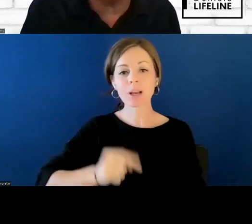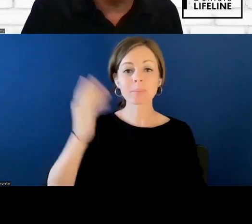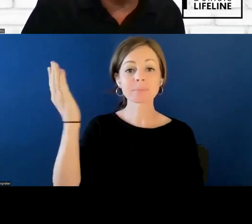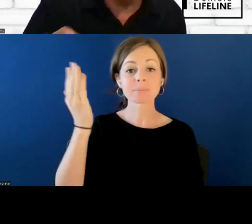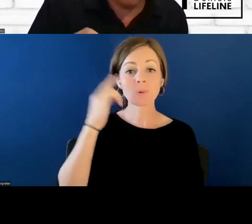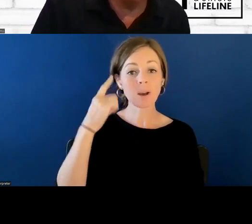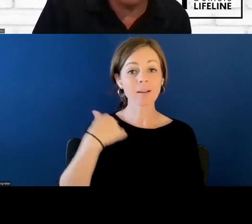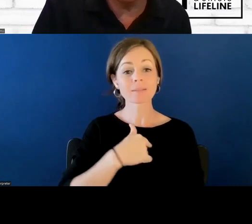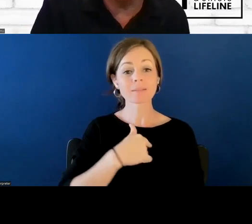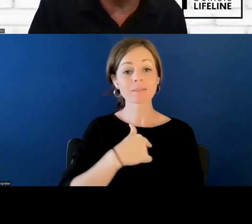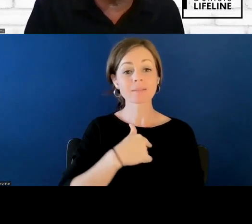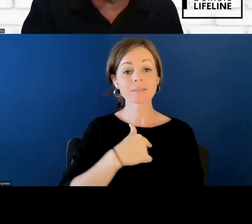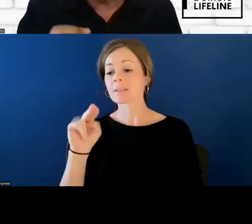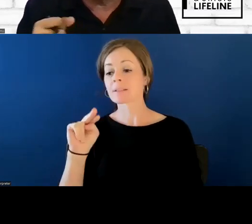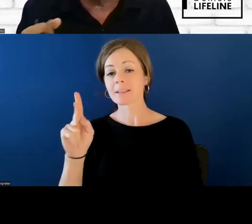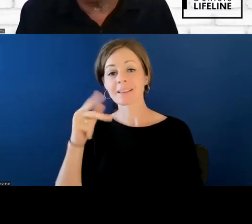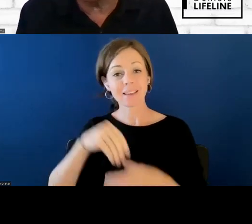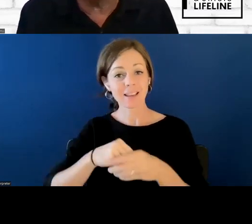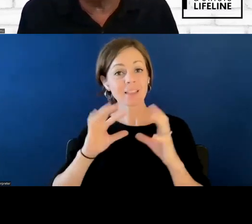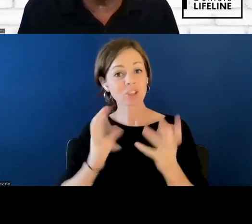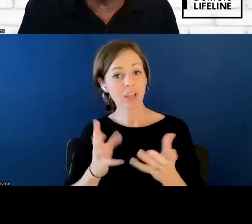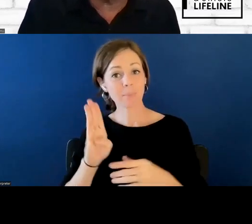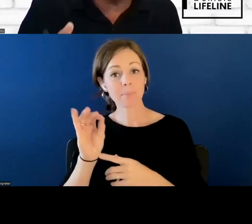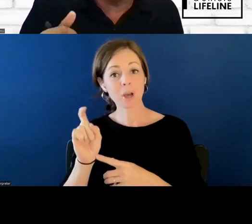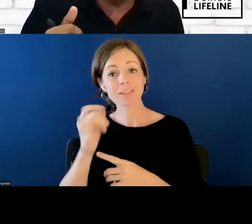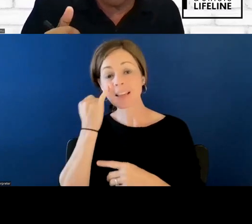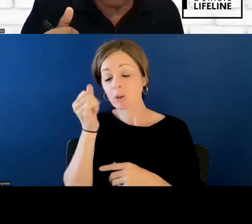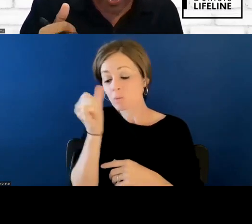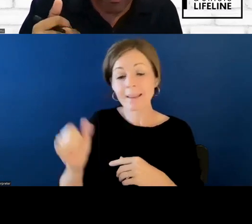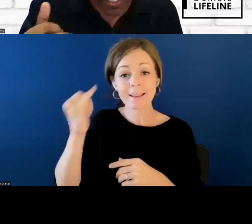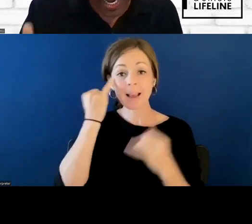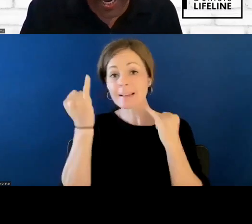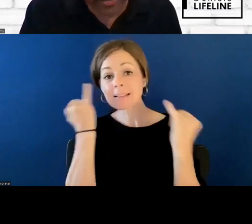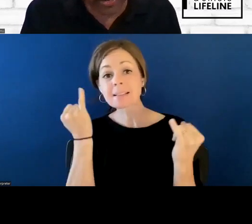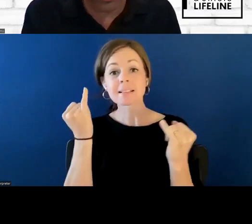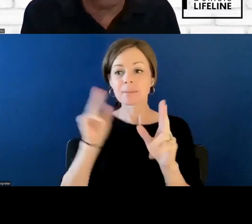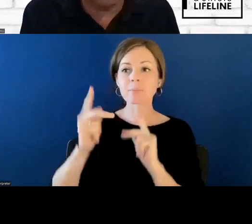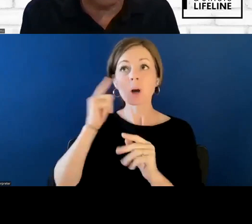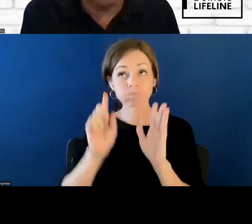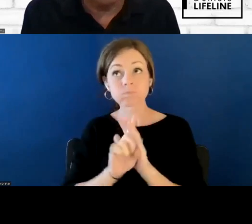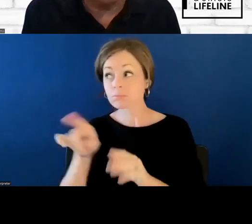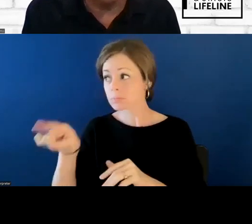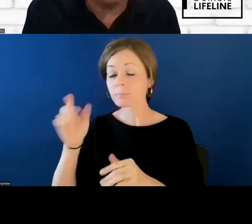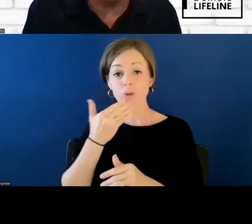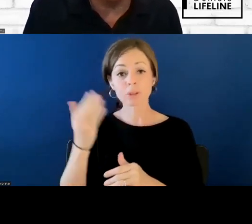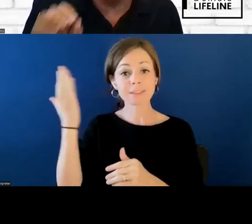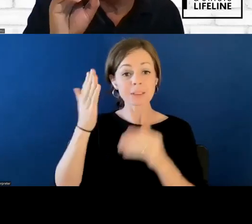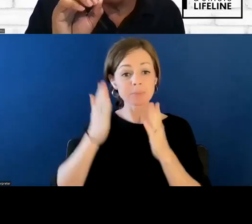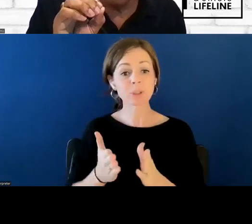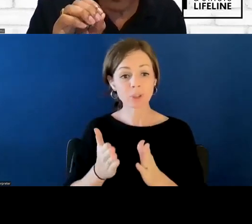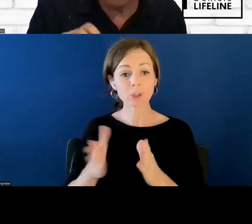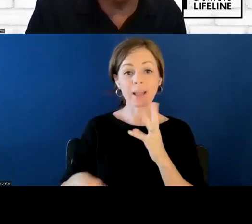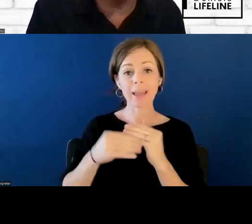chat box, if you have any ideas or any thoughts about speakers that you would like to have added to this list, this unique